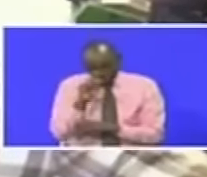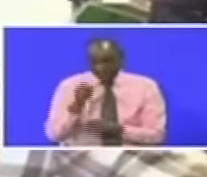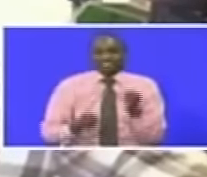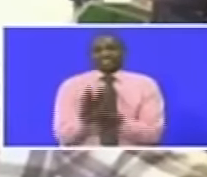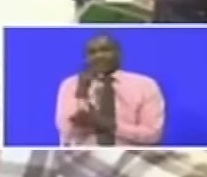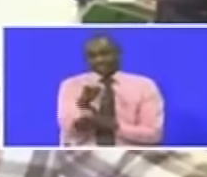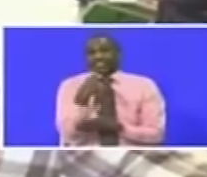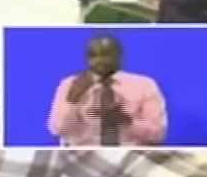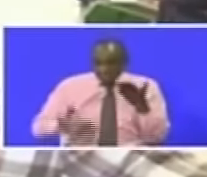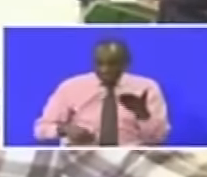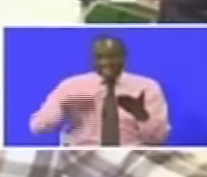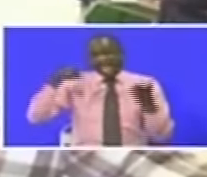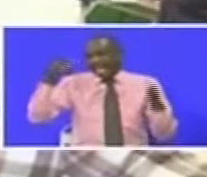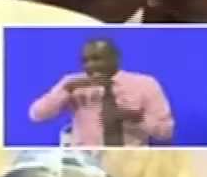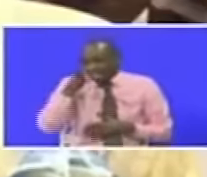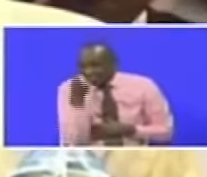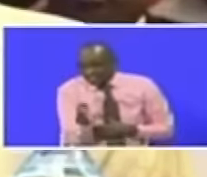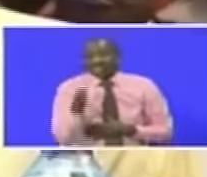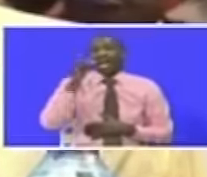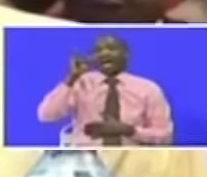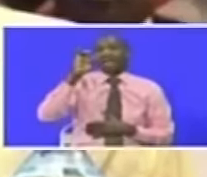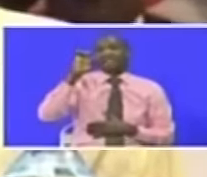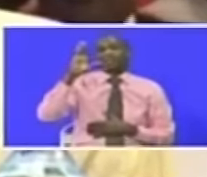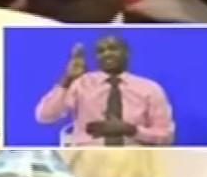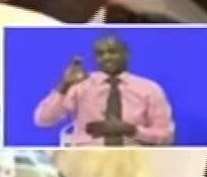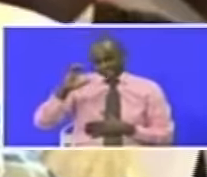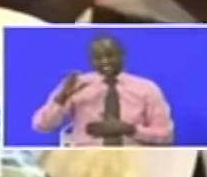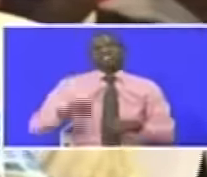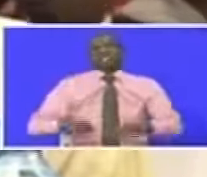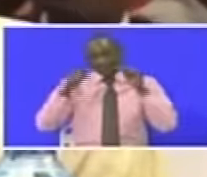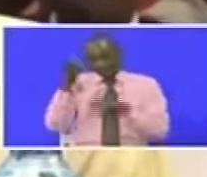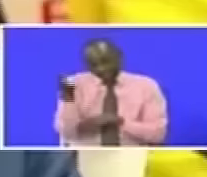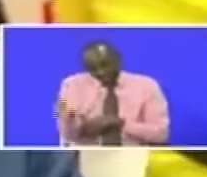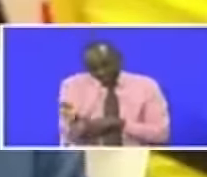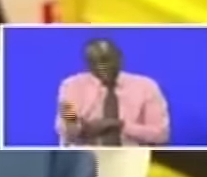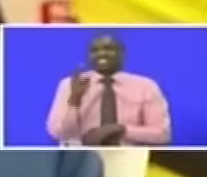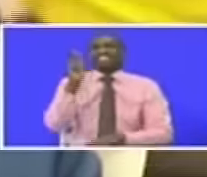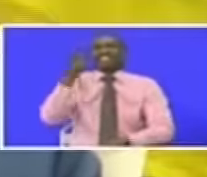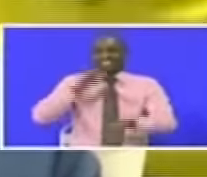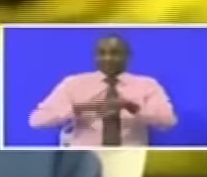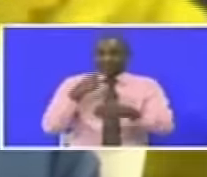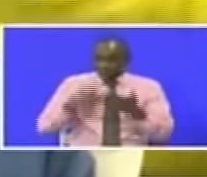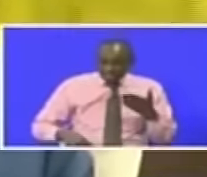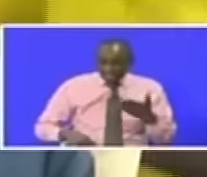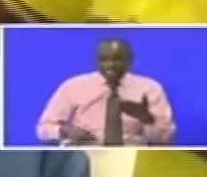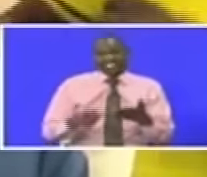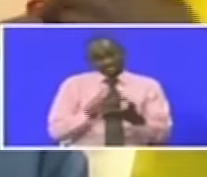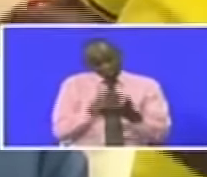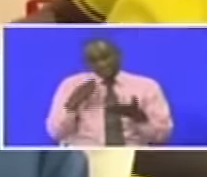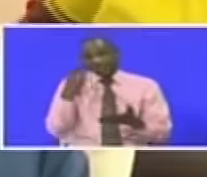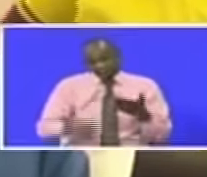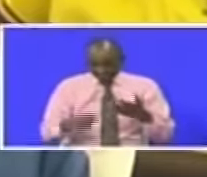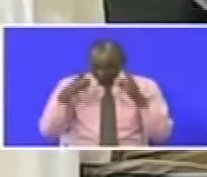out to be the arena where IEBC Chairman Isaac Hassan would for a second time in just 2 weeks